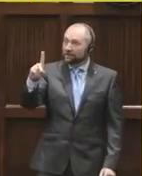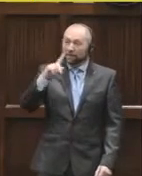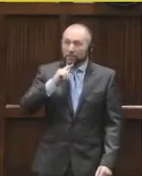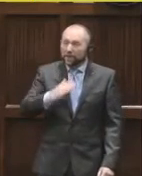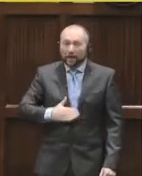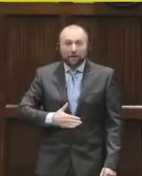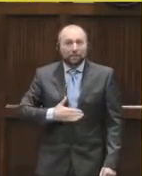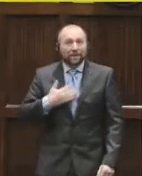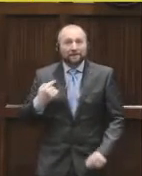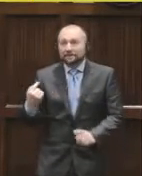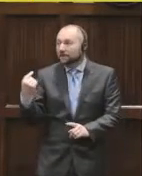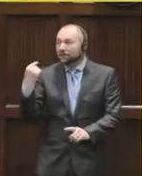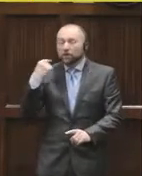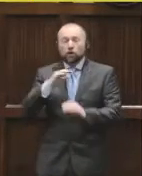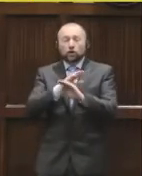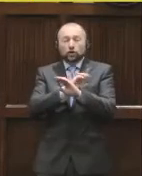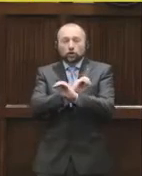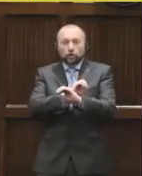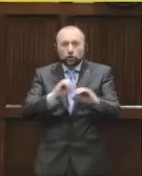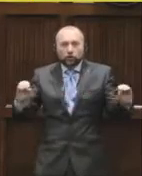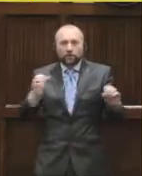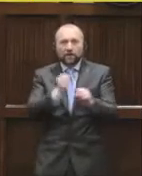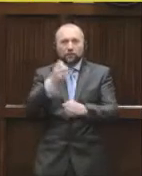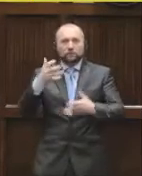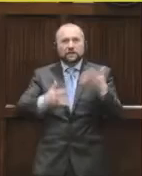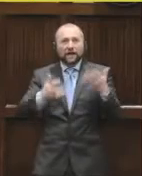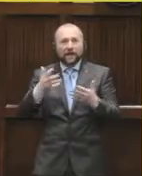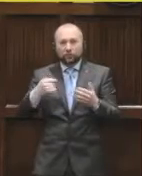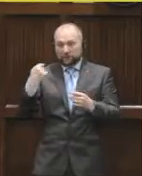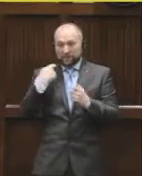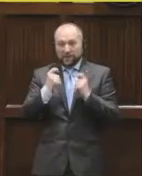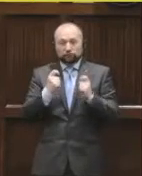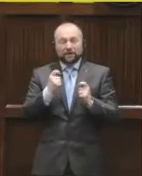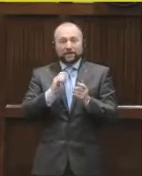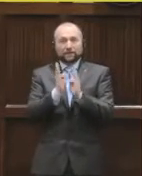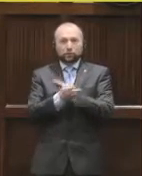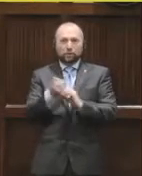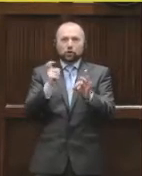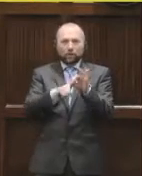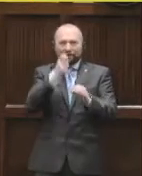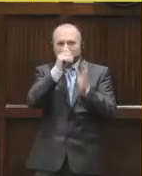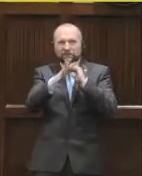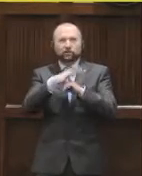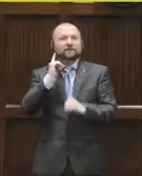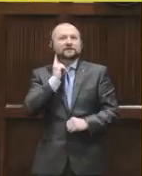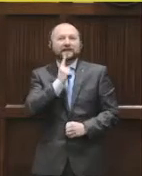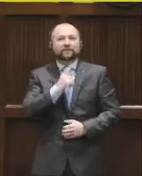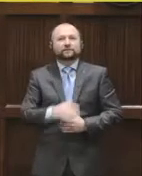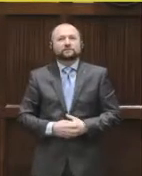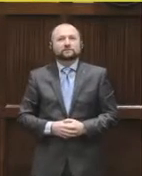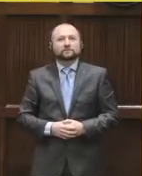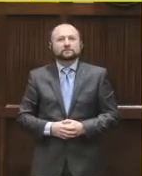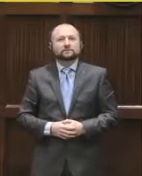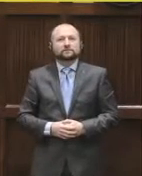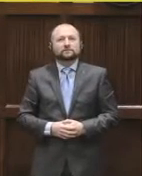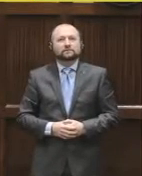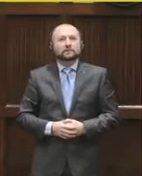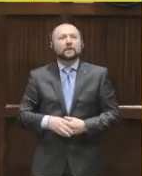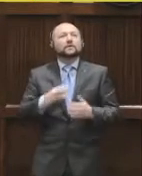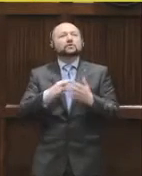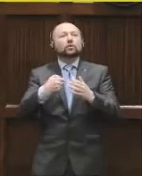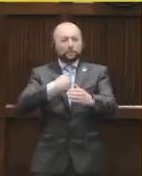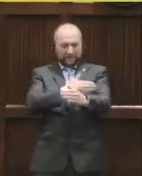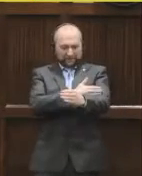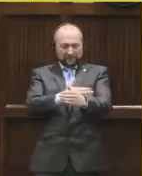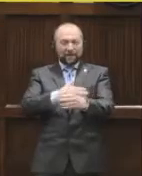was no element whatsoever of sign language in that training course. And when I started teaching in the School for the Deaf in